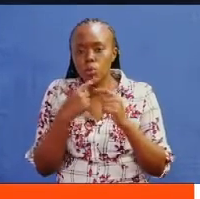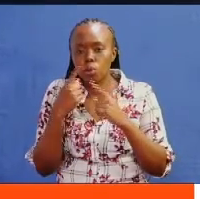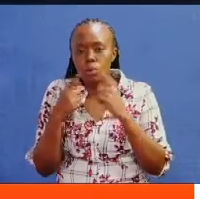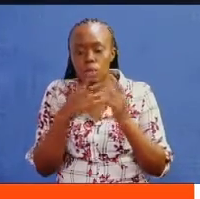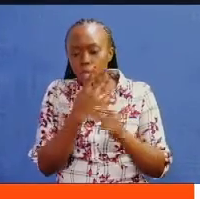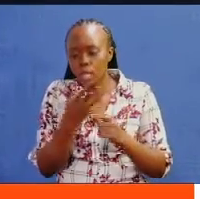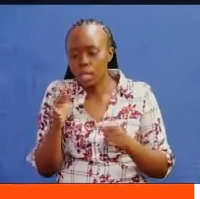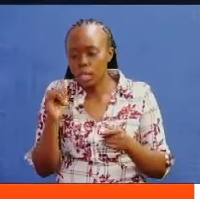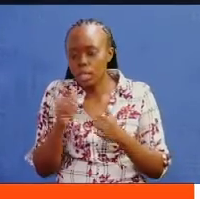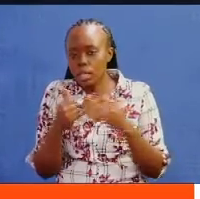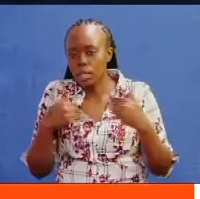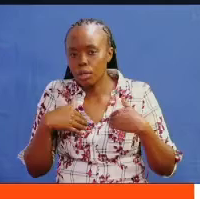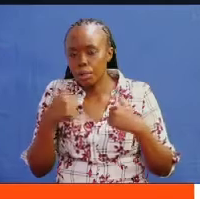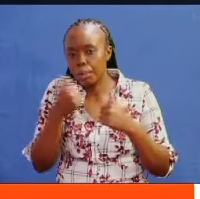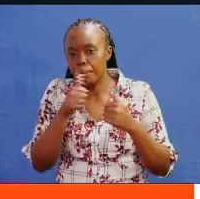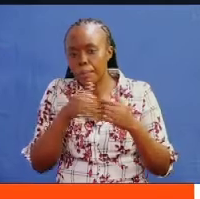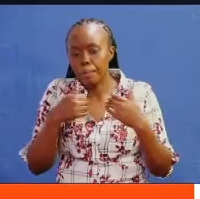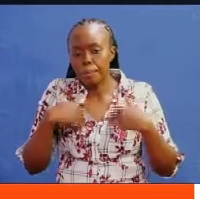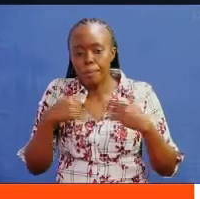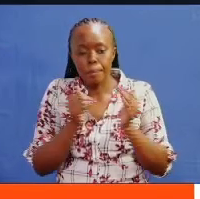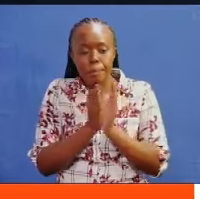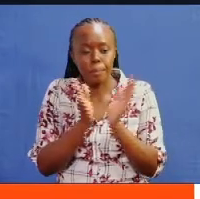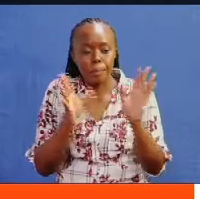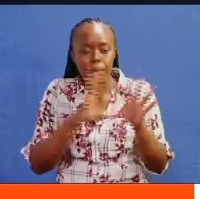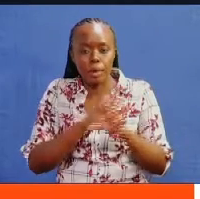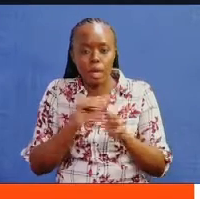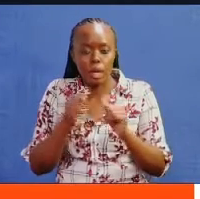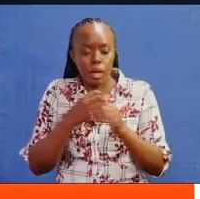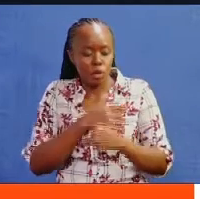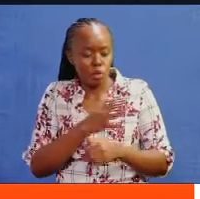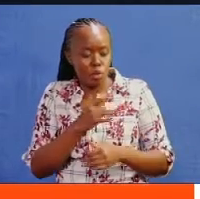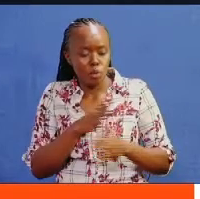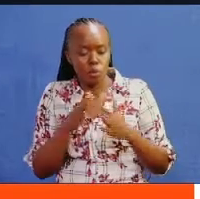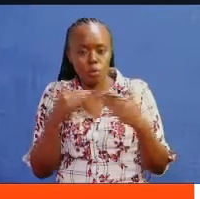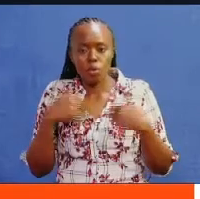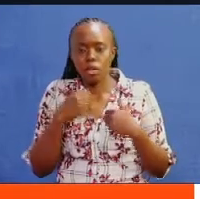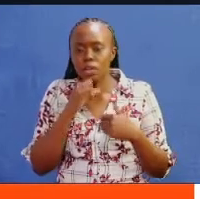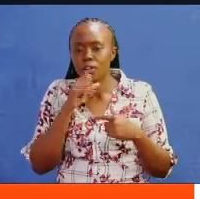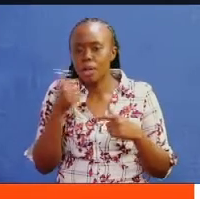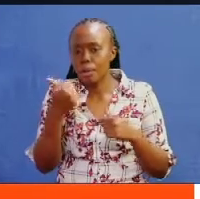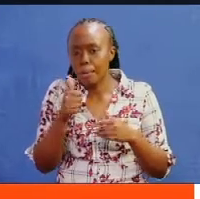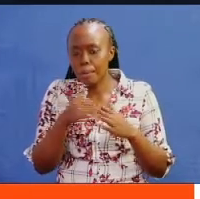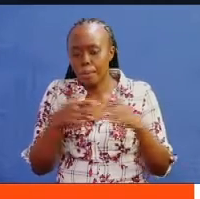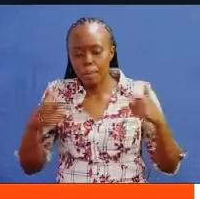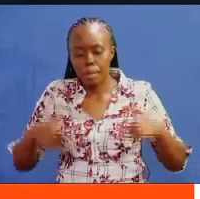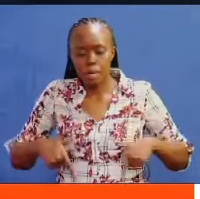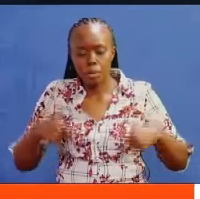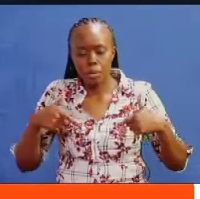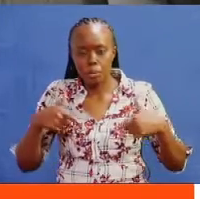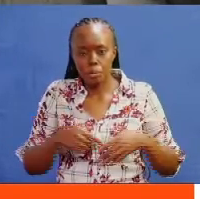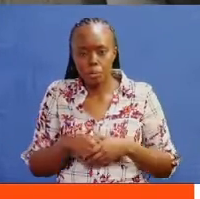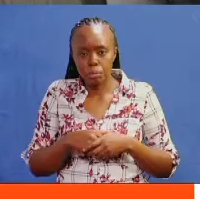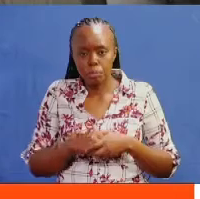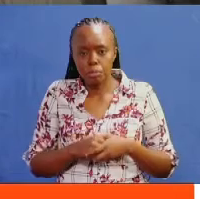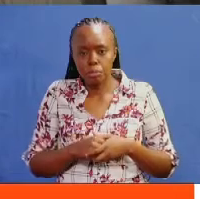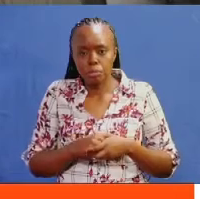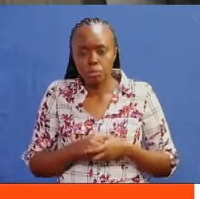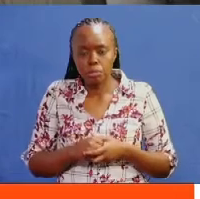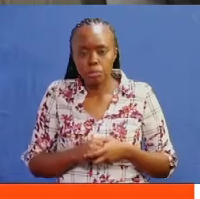the danger still lurks in the public and the fear of infection is still alive.